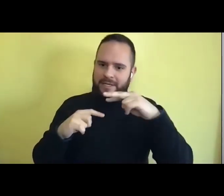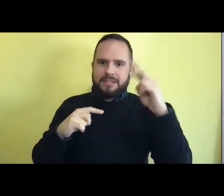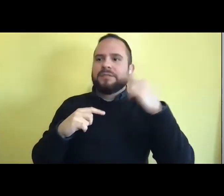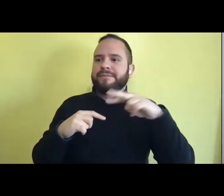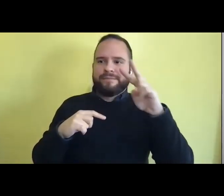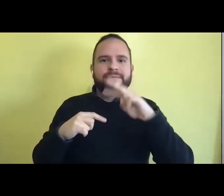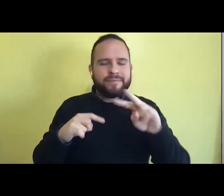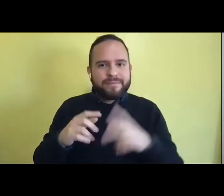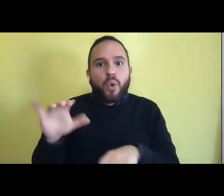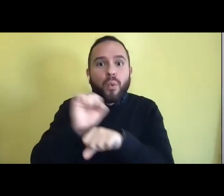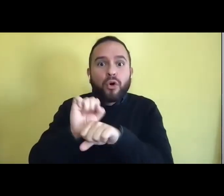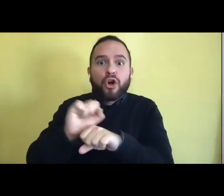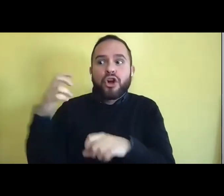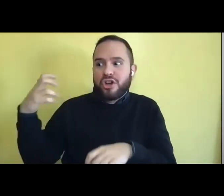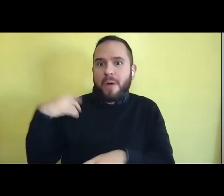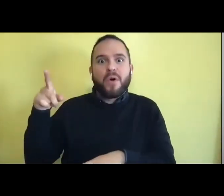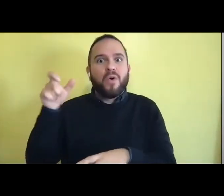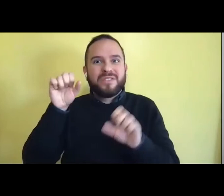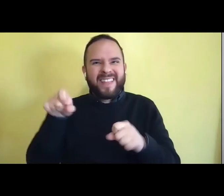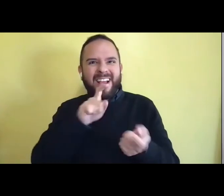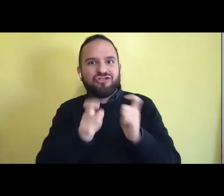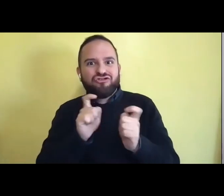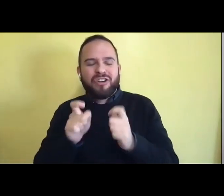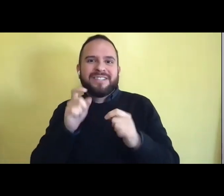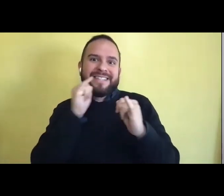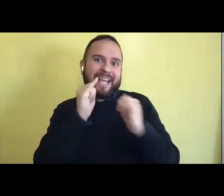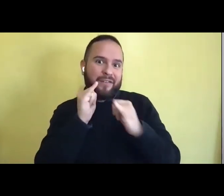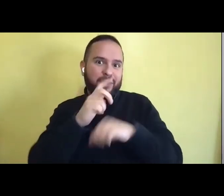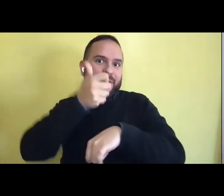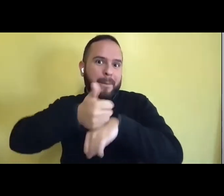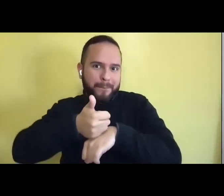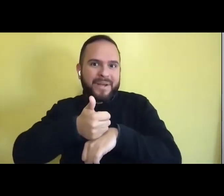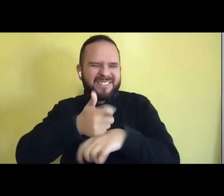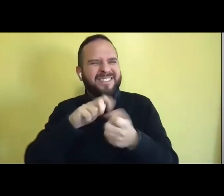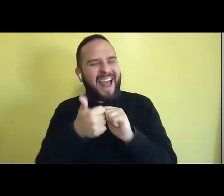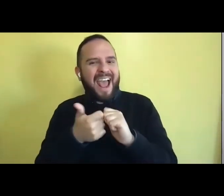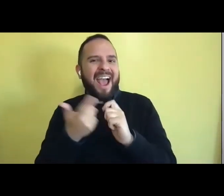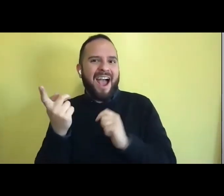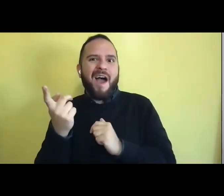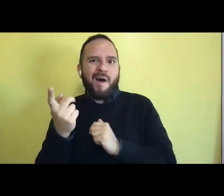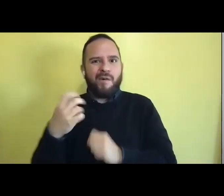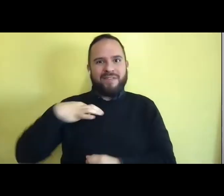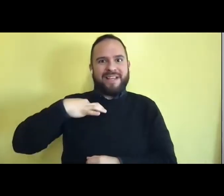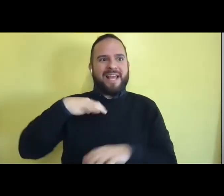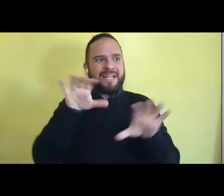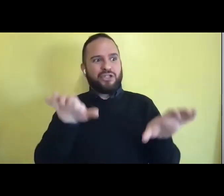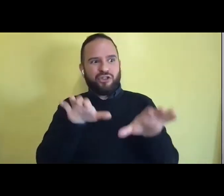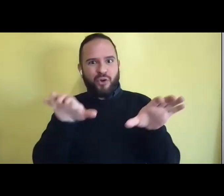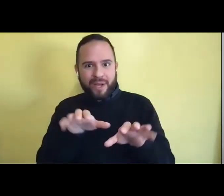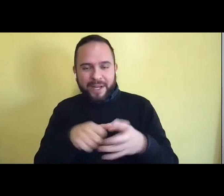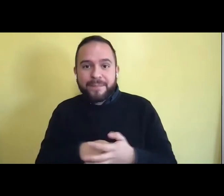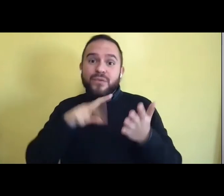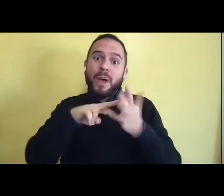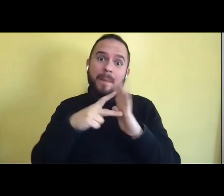that actually adjusts the interview based on how the candidate is doing. And what that means